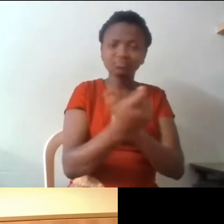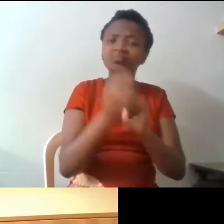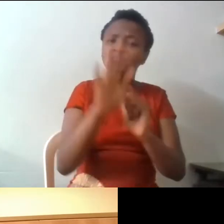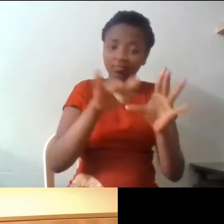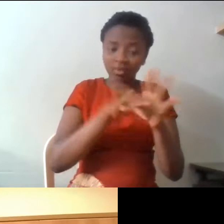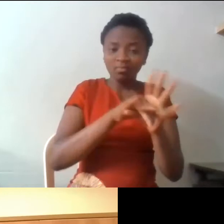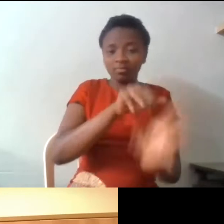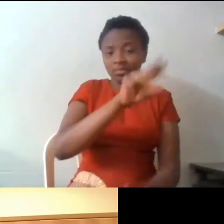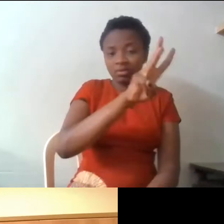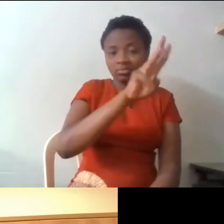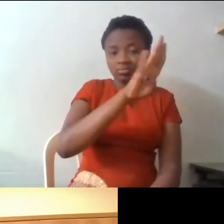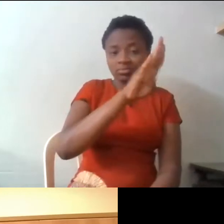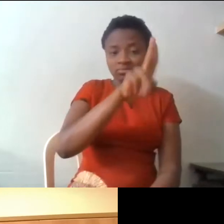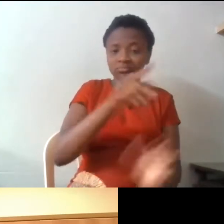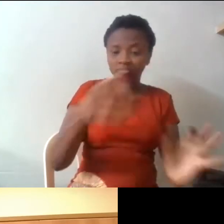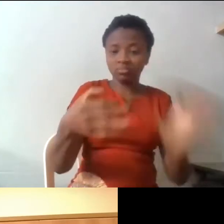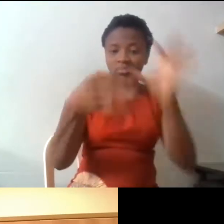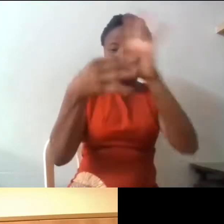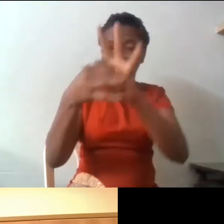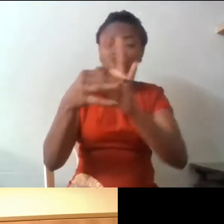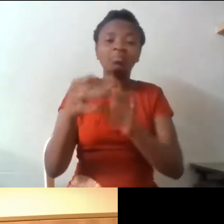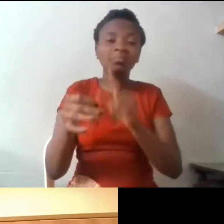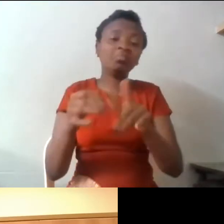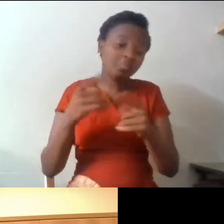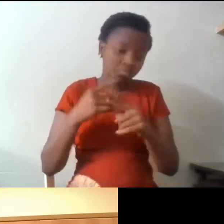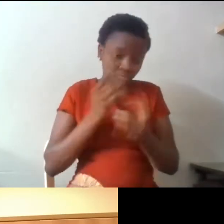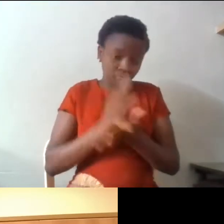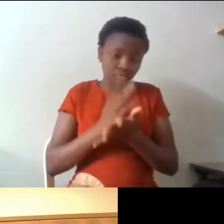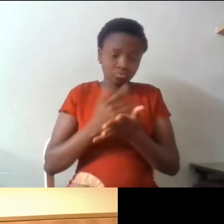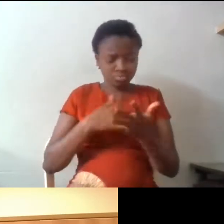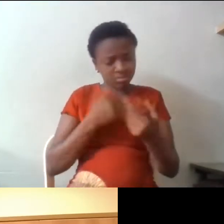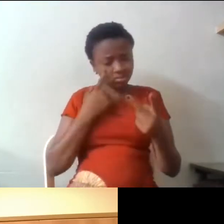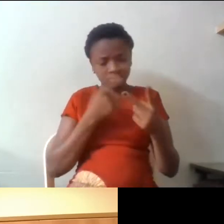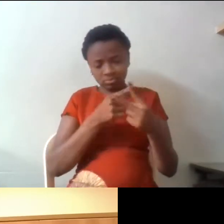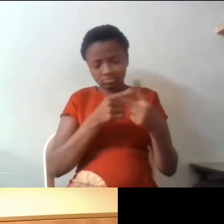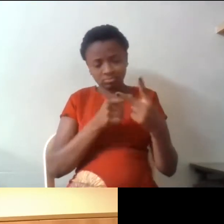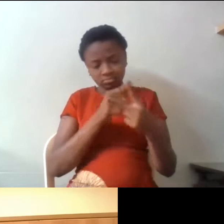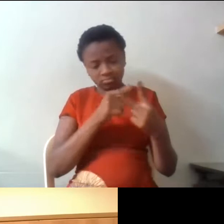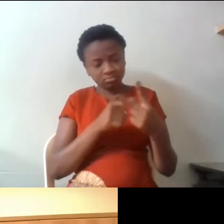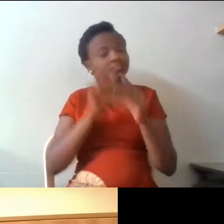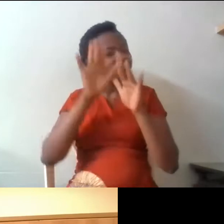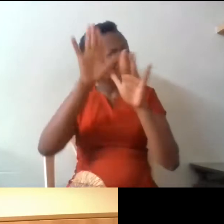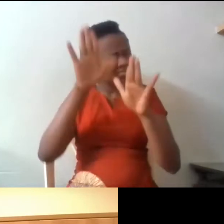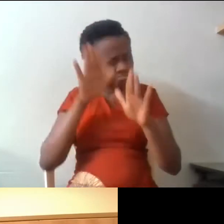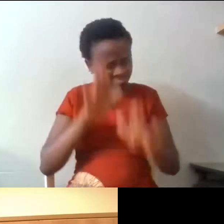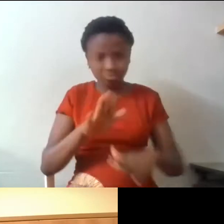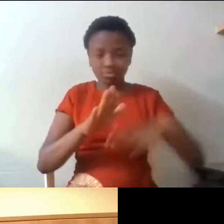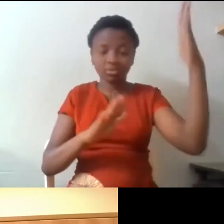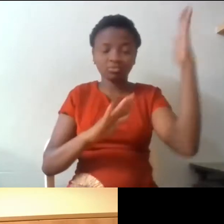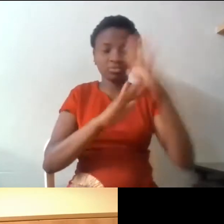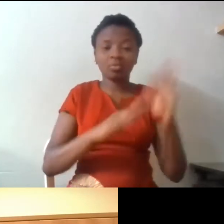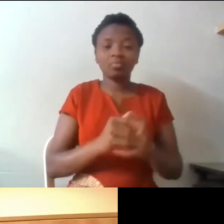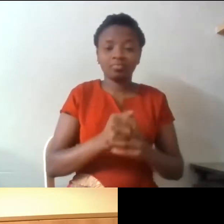being engaged. And for me, those are the two key pillars that play